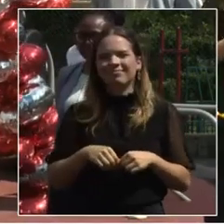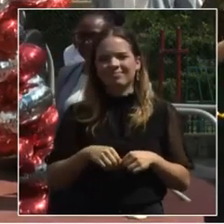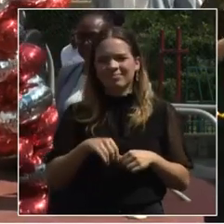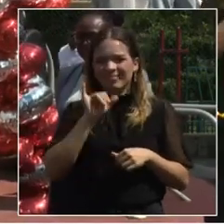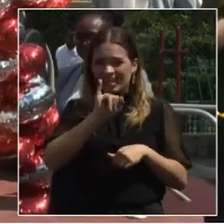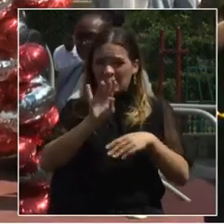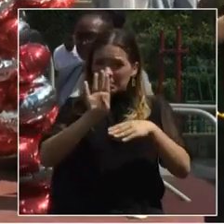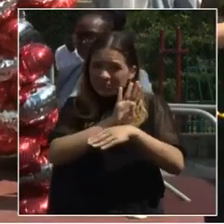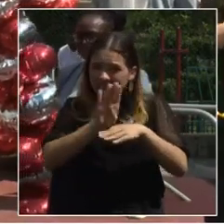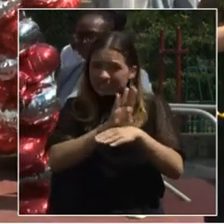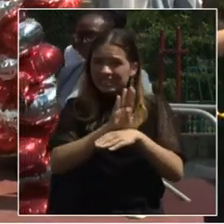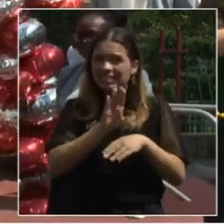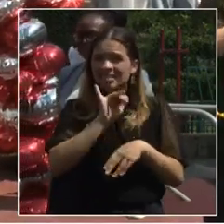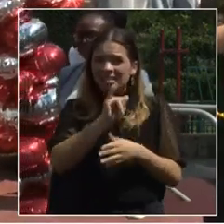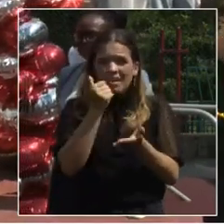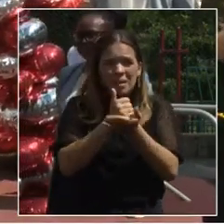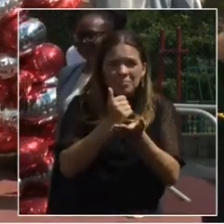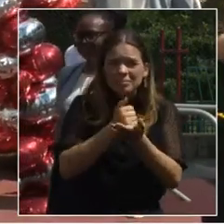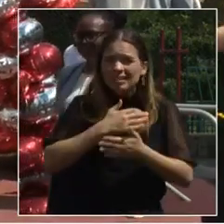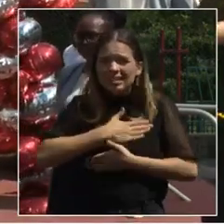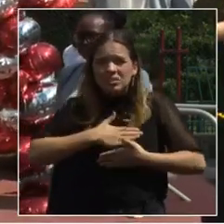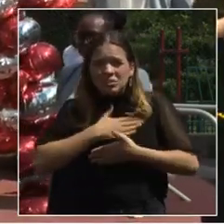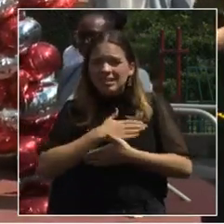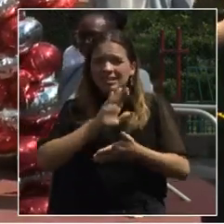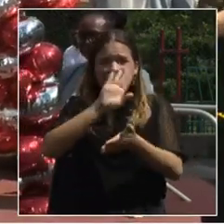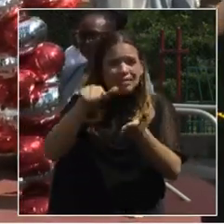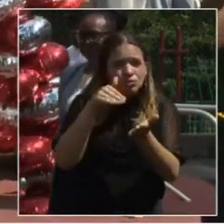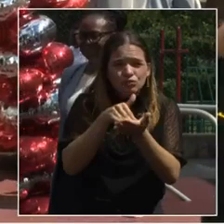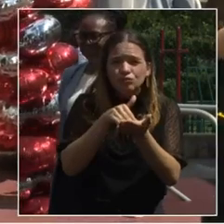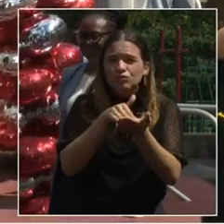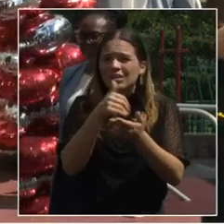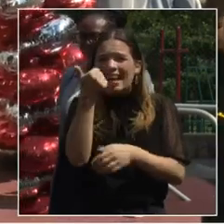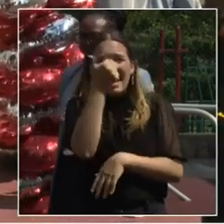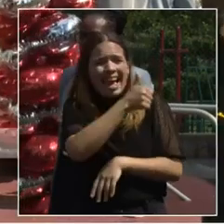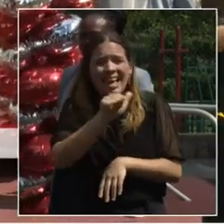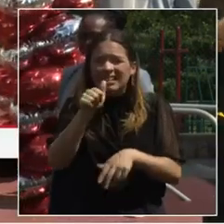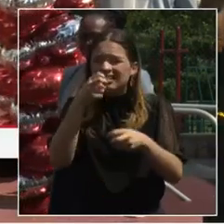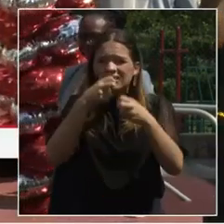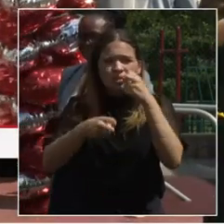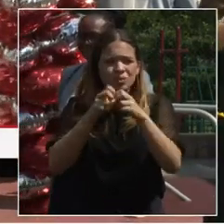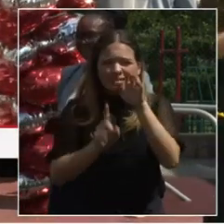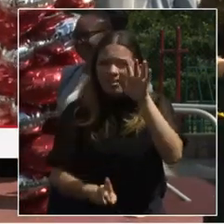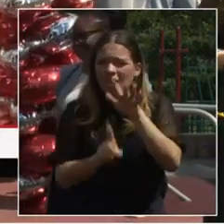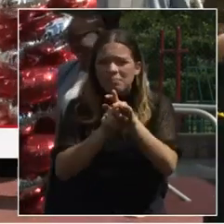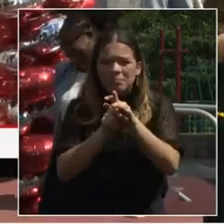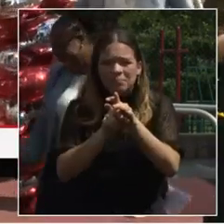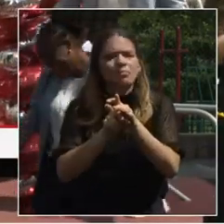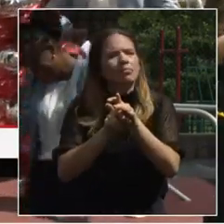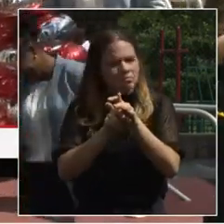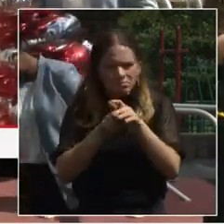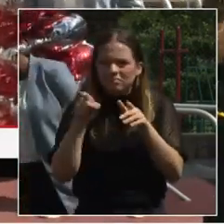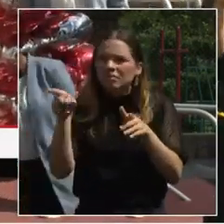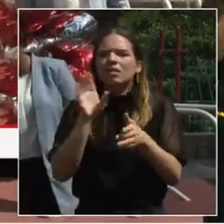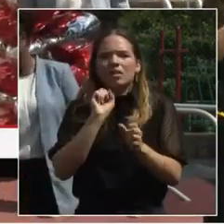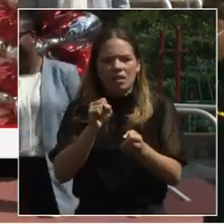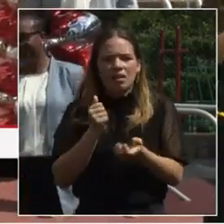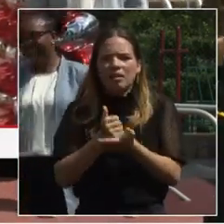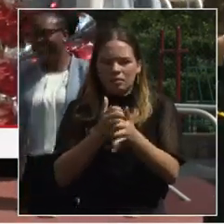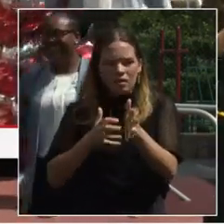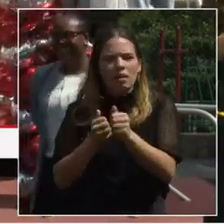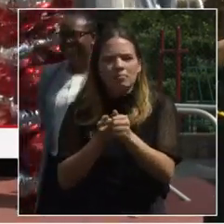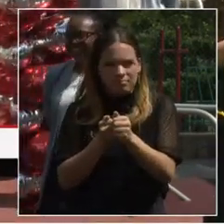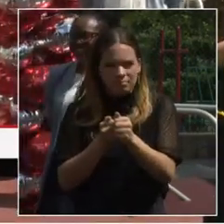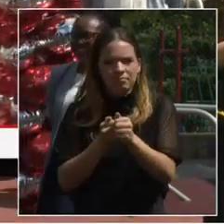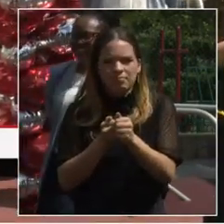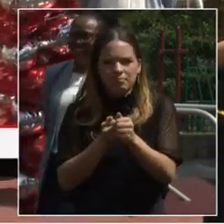it's recreation centers, whether it's any other issue that somebody can help with, I've gotten some of those texts from this councilwoman because she's been